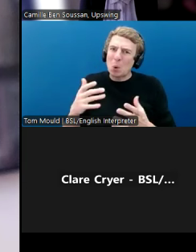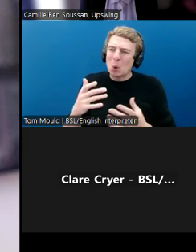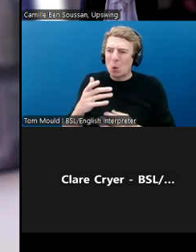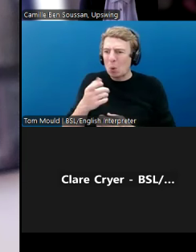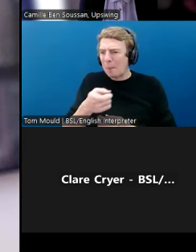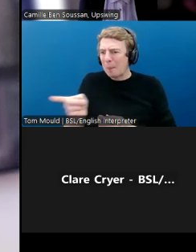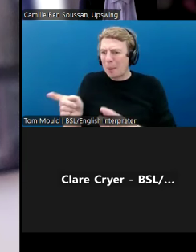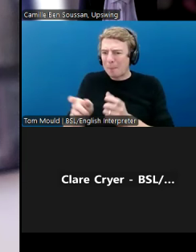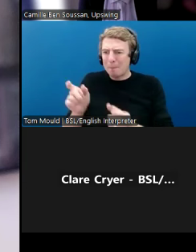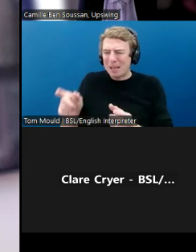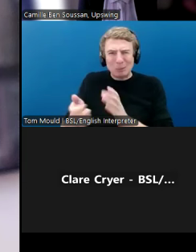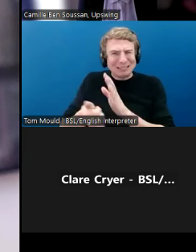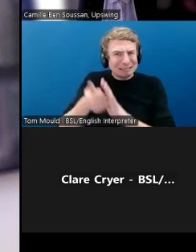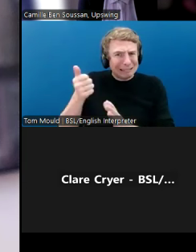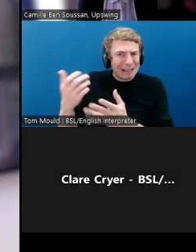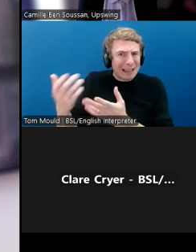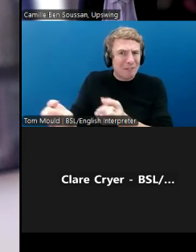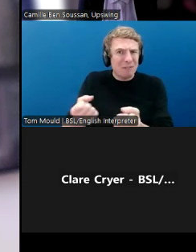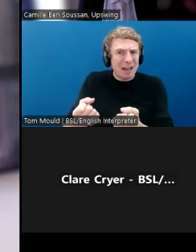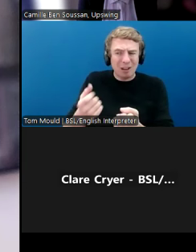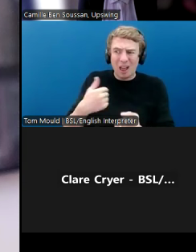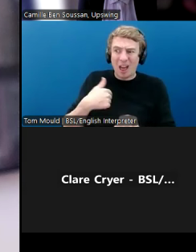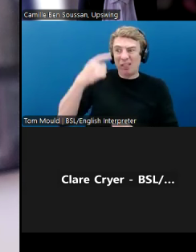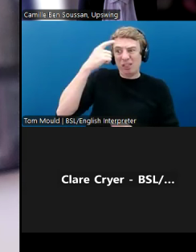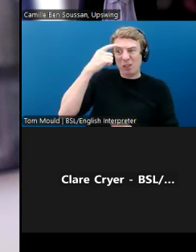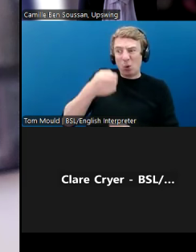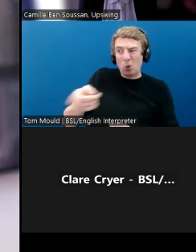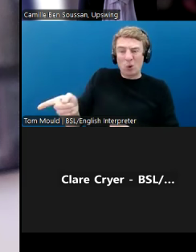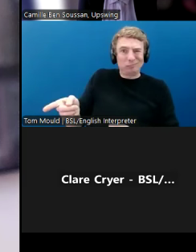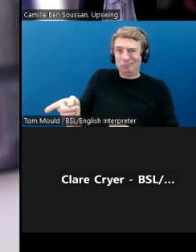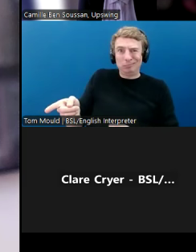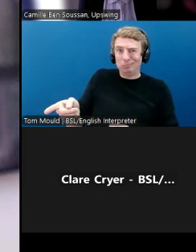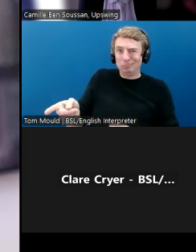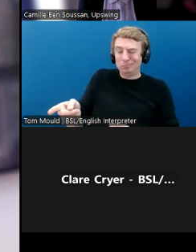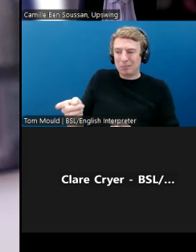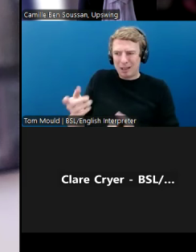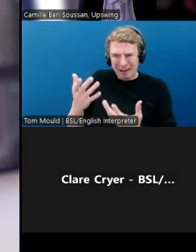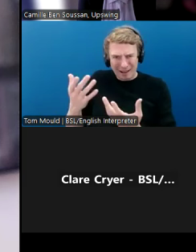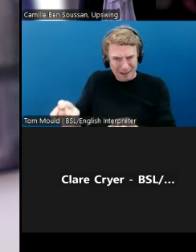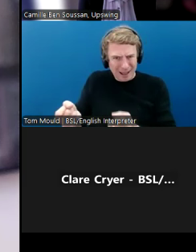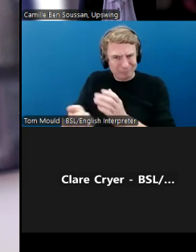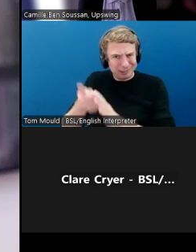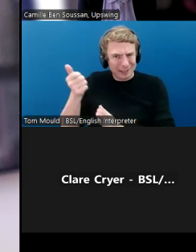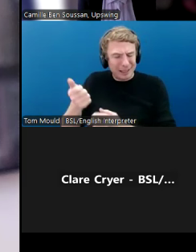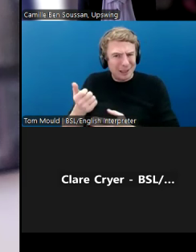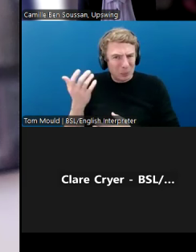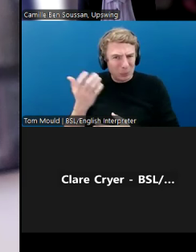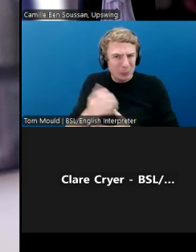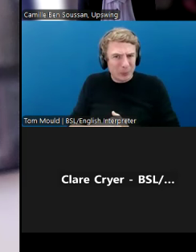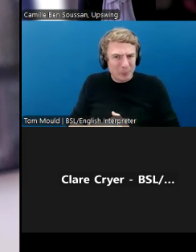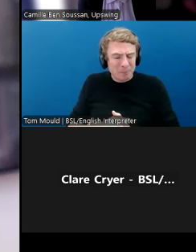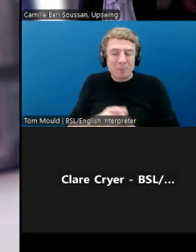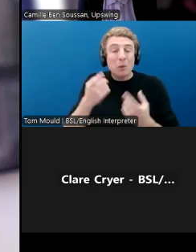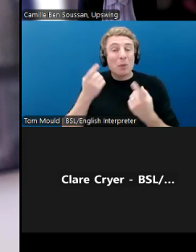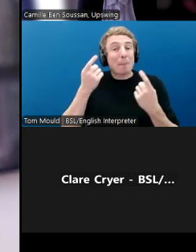care, and that she now understood that a healthy and fulfilling life, you needed to take risk and be